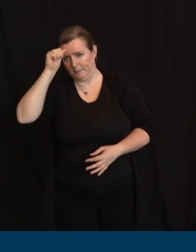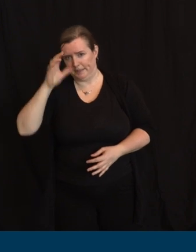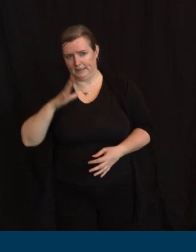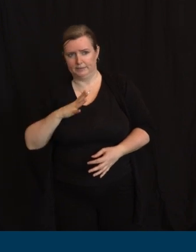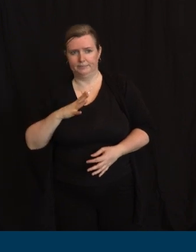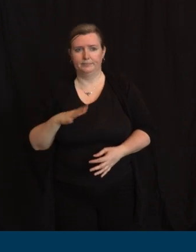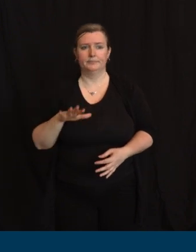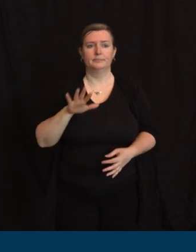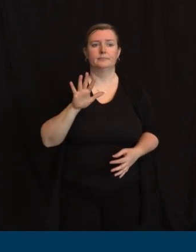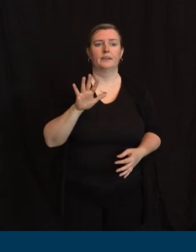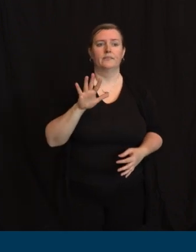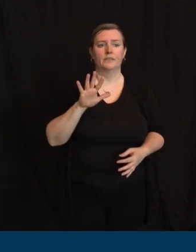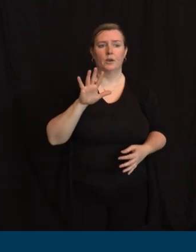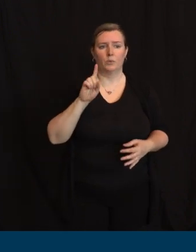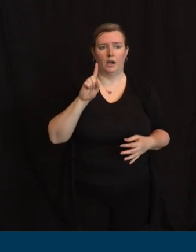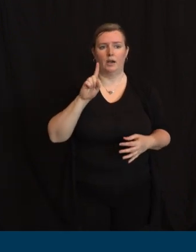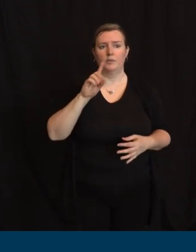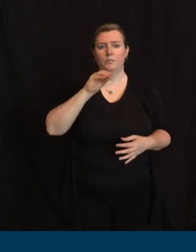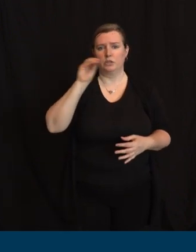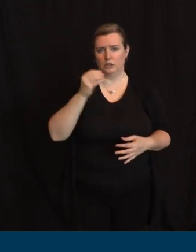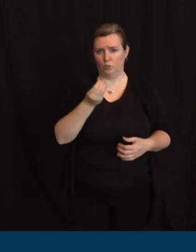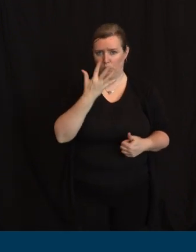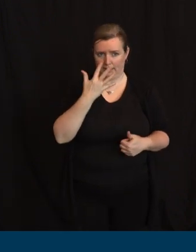51.1% are white, non-Hispanic,